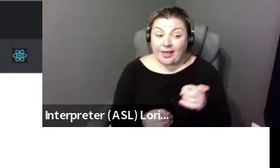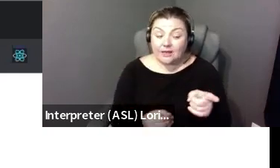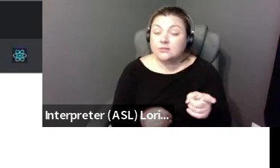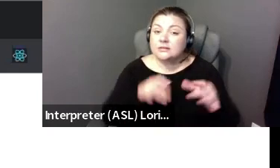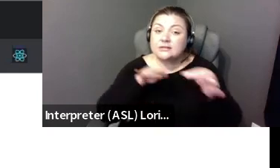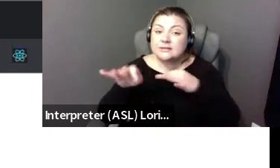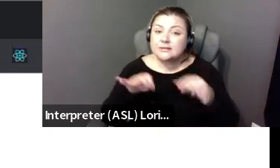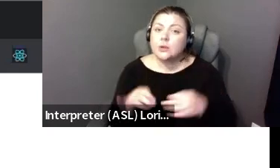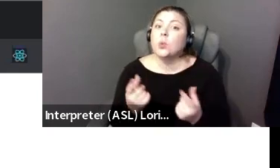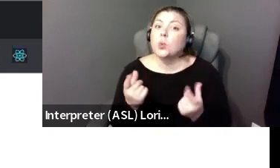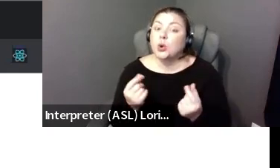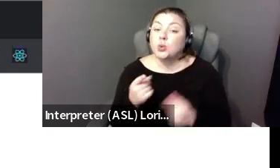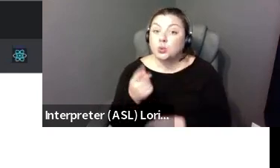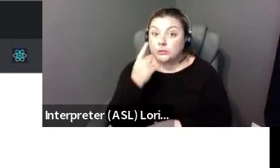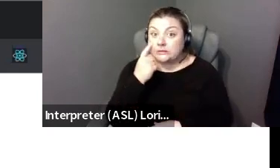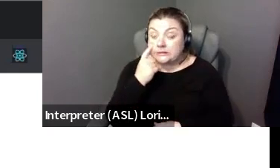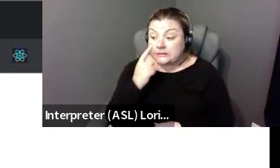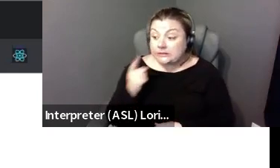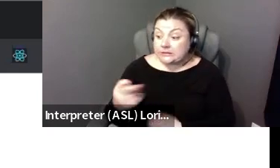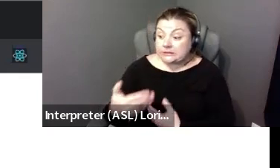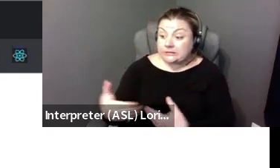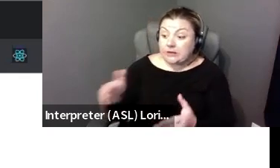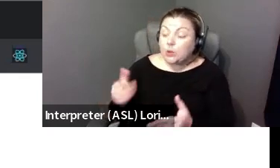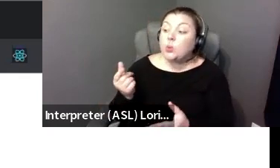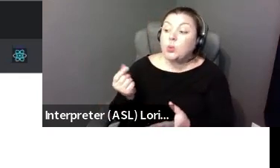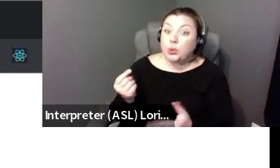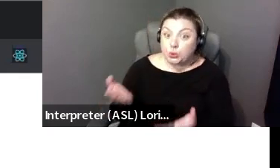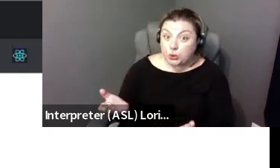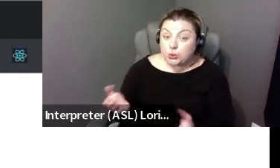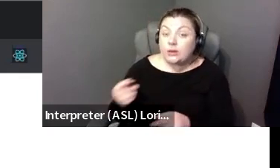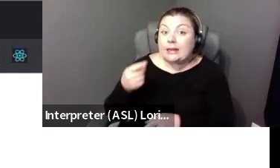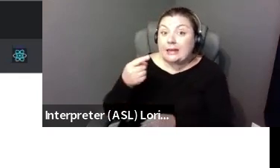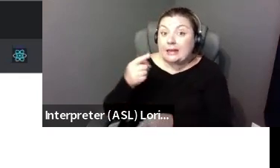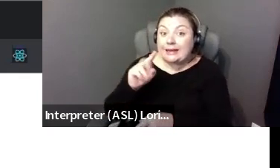neighborhood, providing resources and elevating community resources.